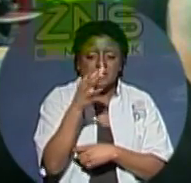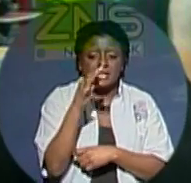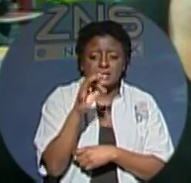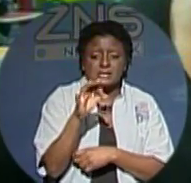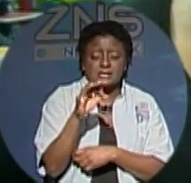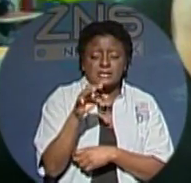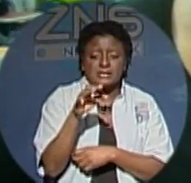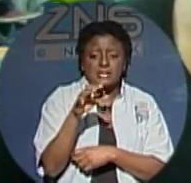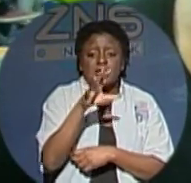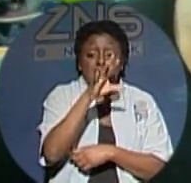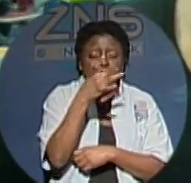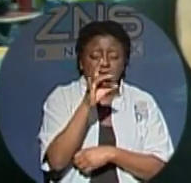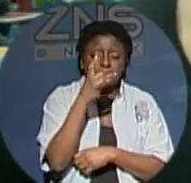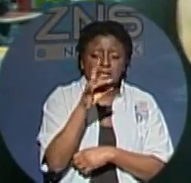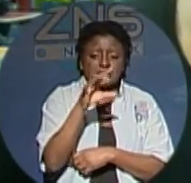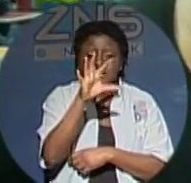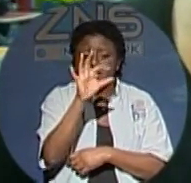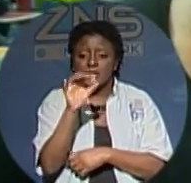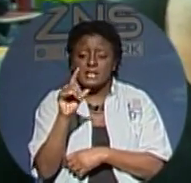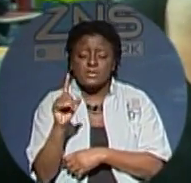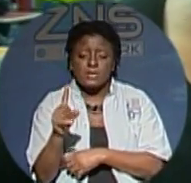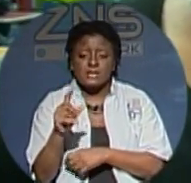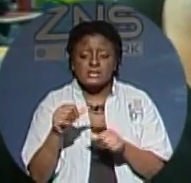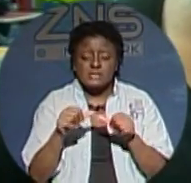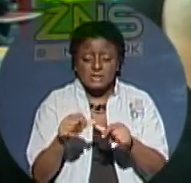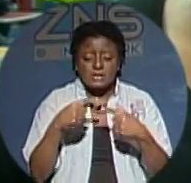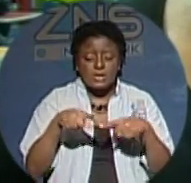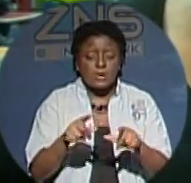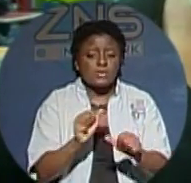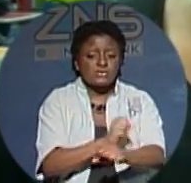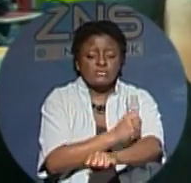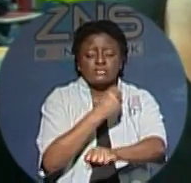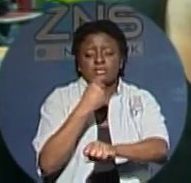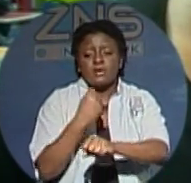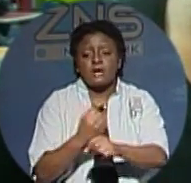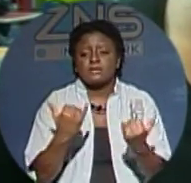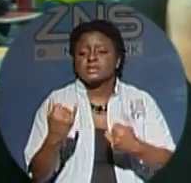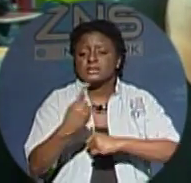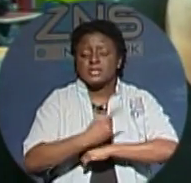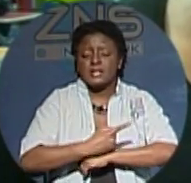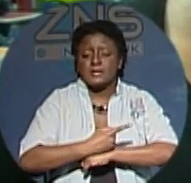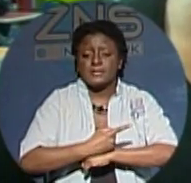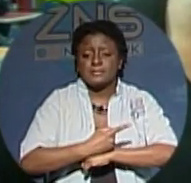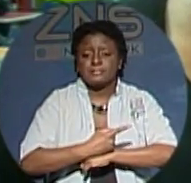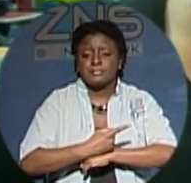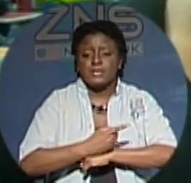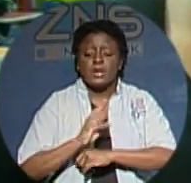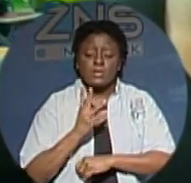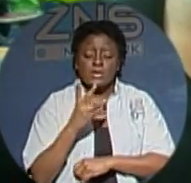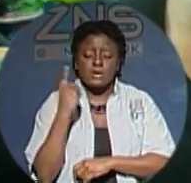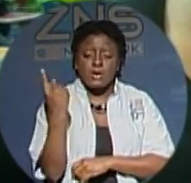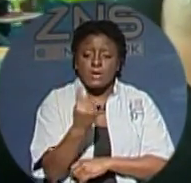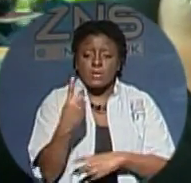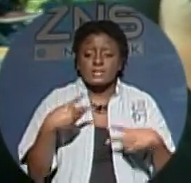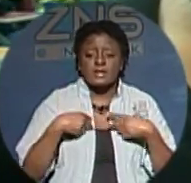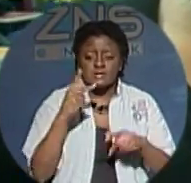to still be going strong today is amazing, and it just speaks to the fact that we always have people among us who need help.